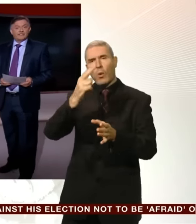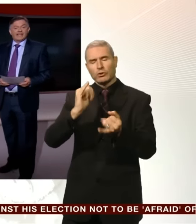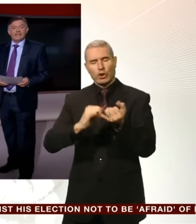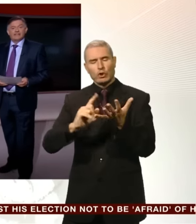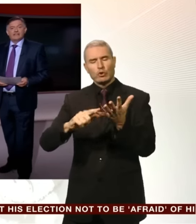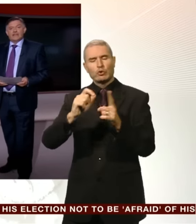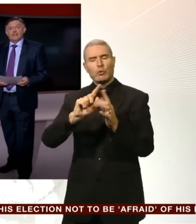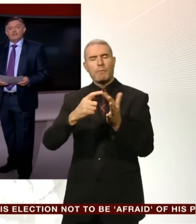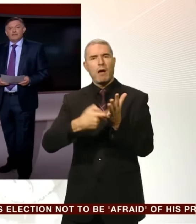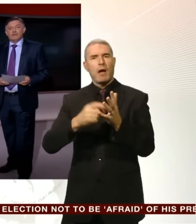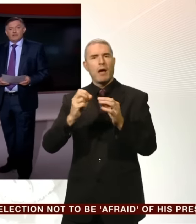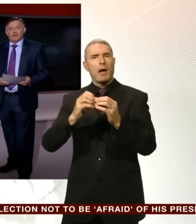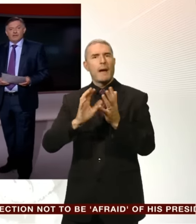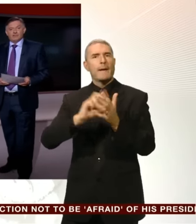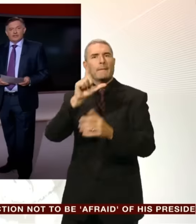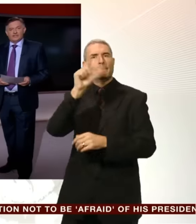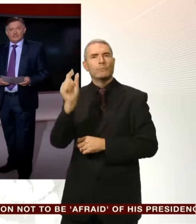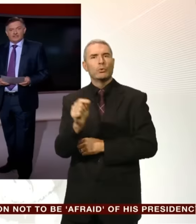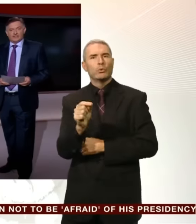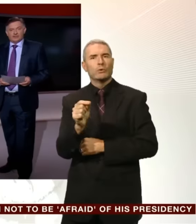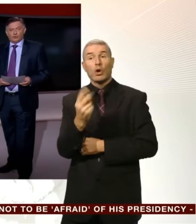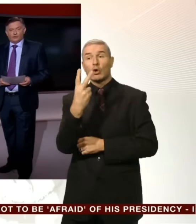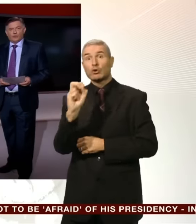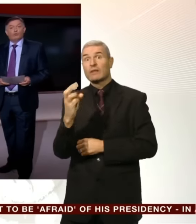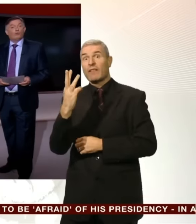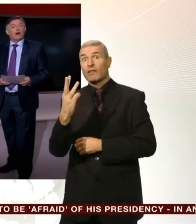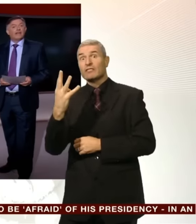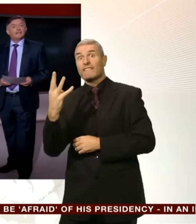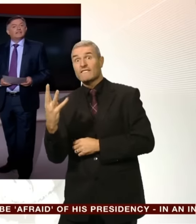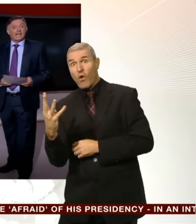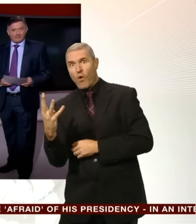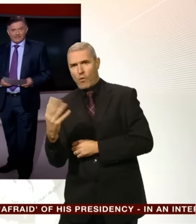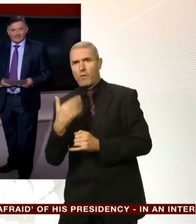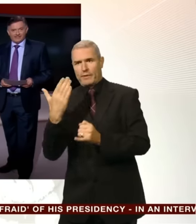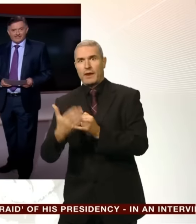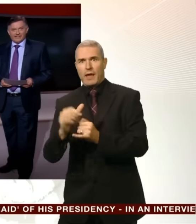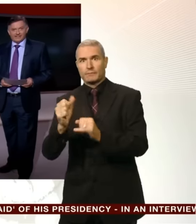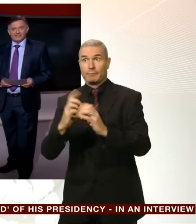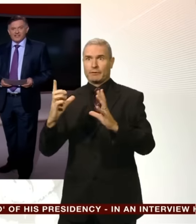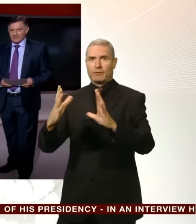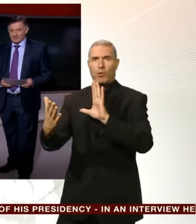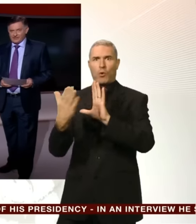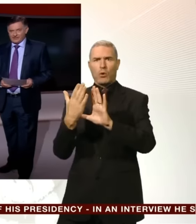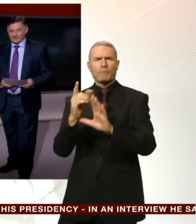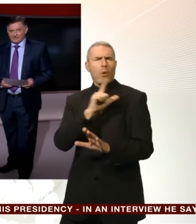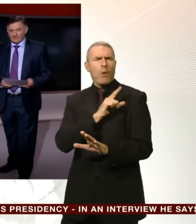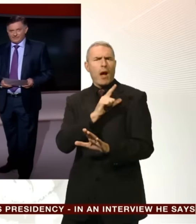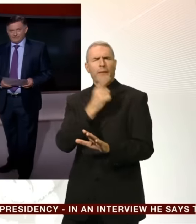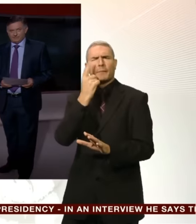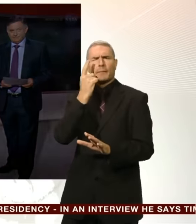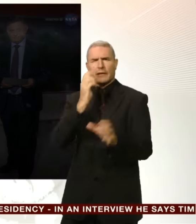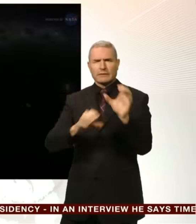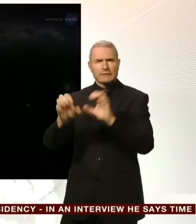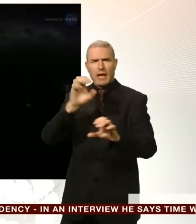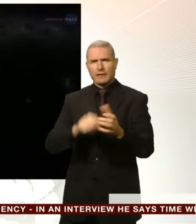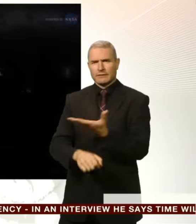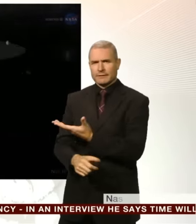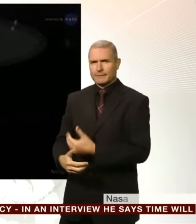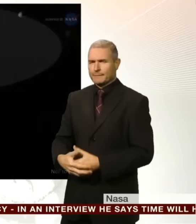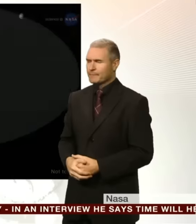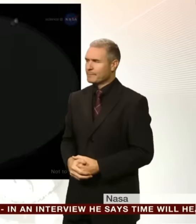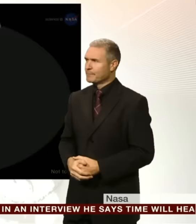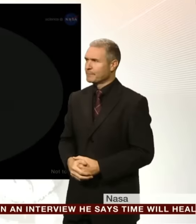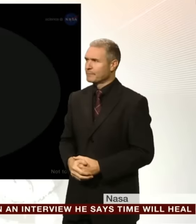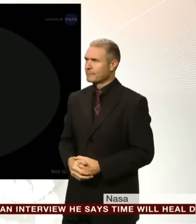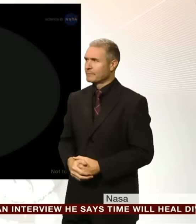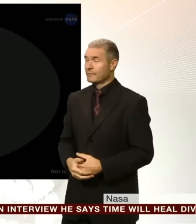be this close again until the end of November 2034. Well, why is it happening? Here's the science bit. As